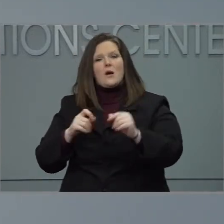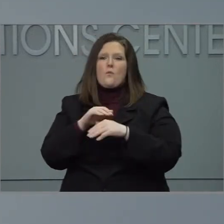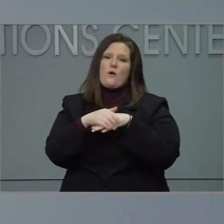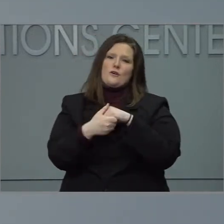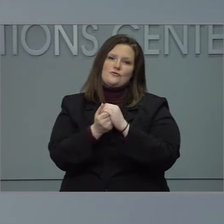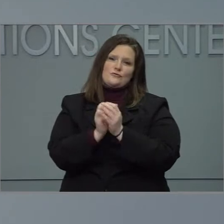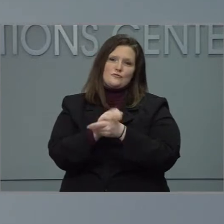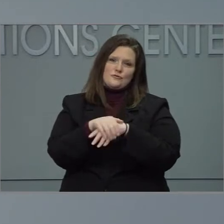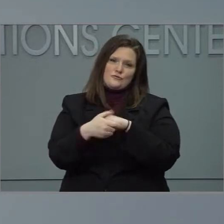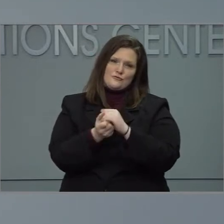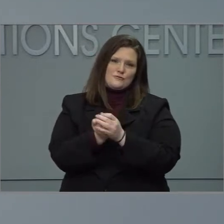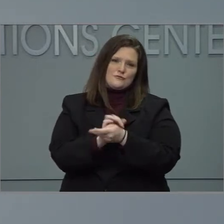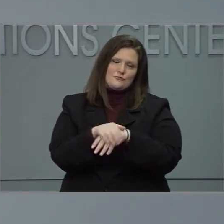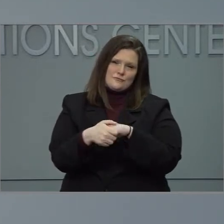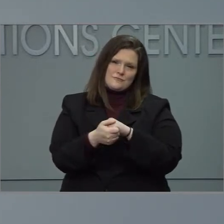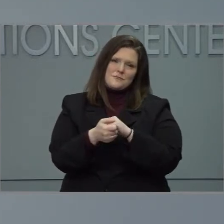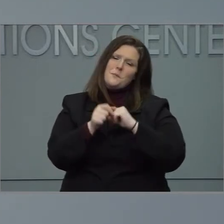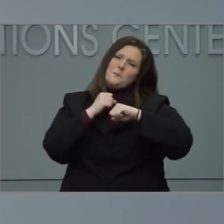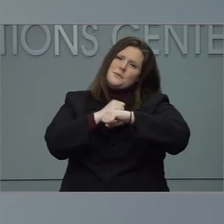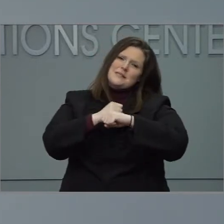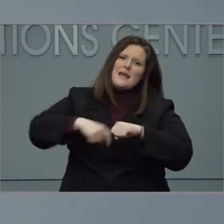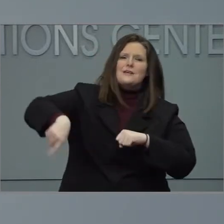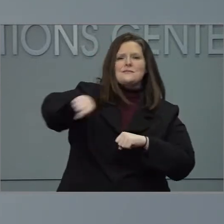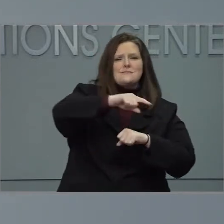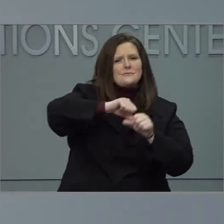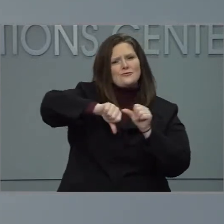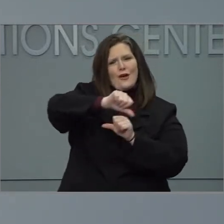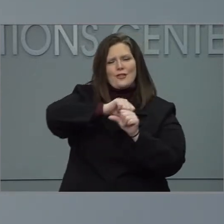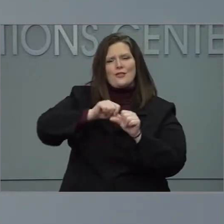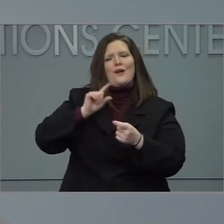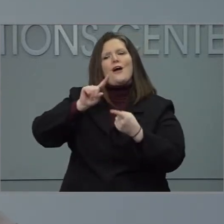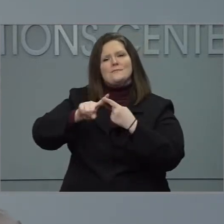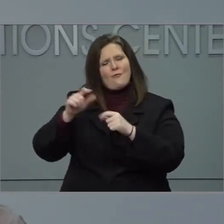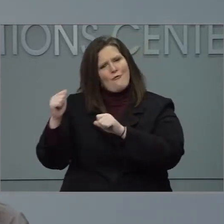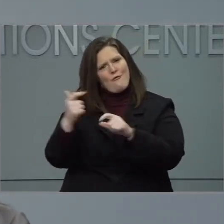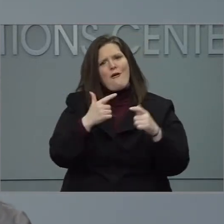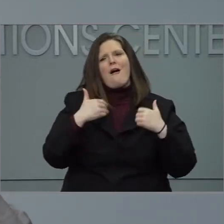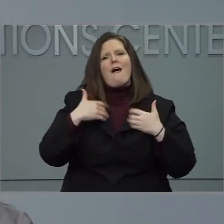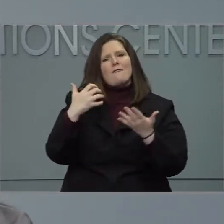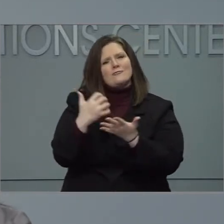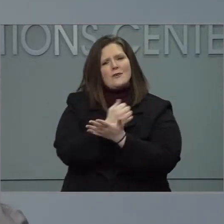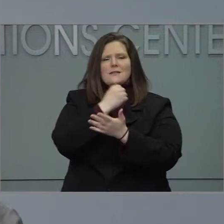other until everyone has a spot to take their shot. Thank you, Governor.